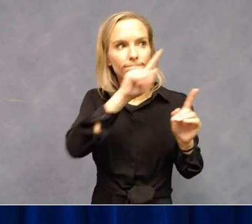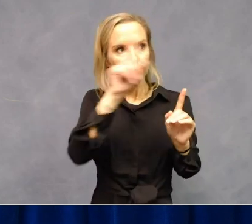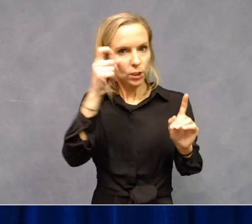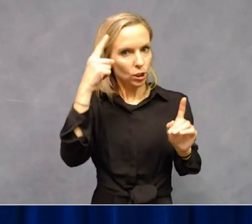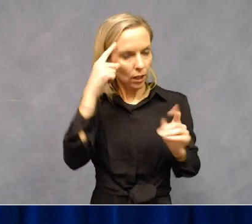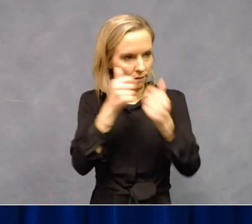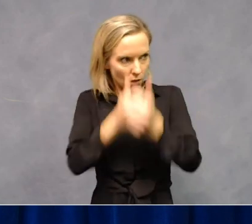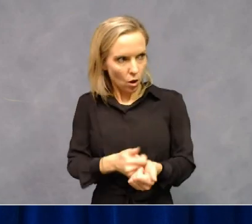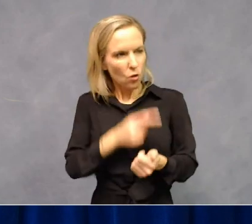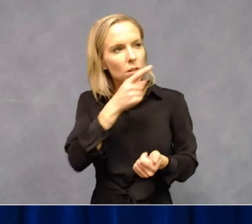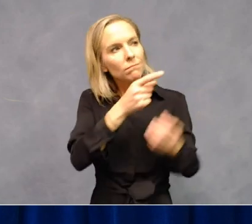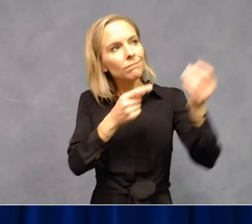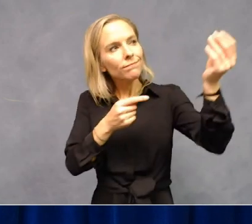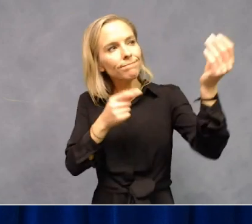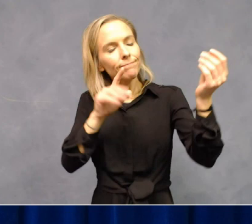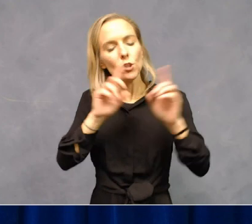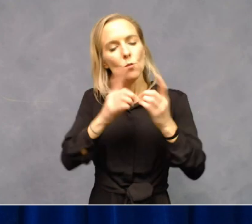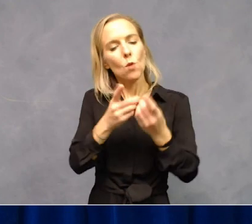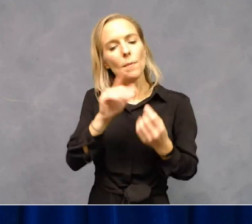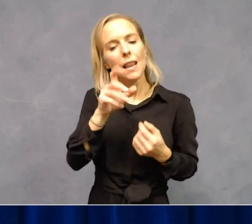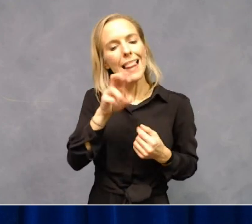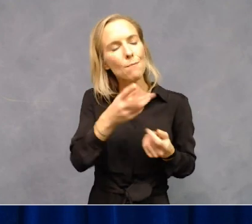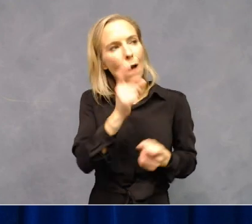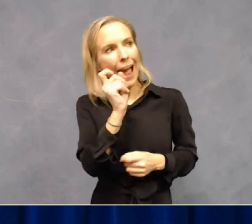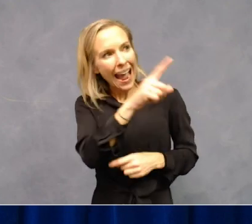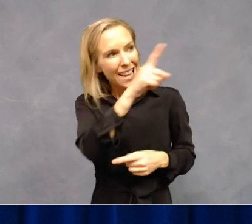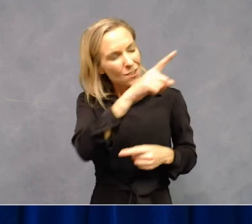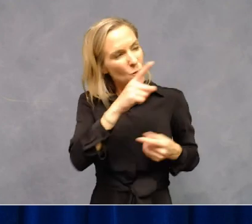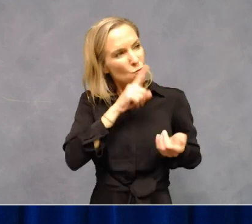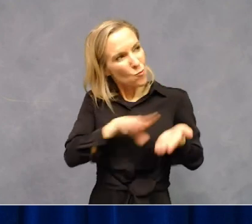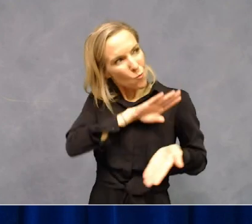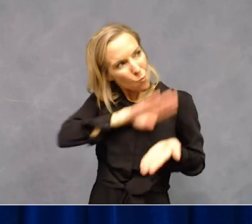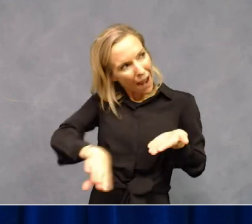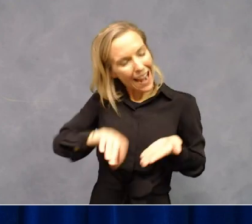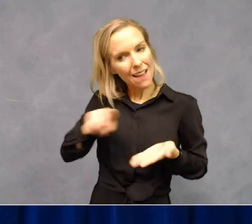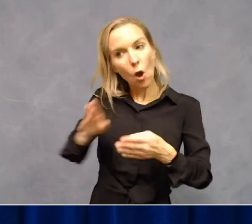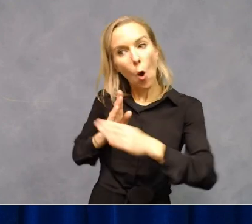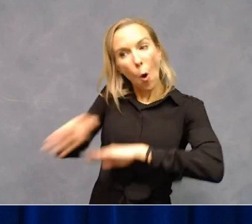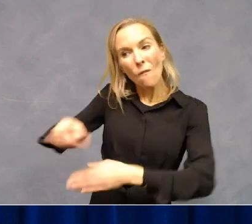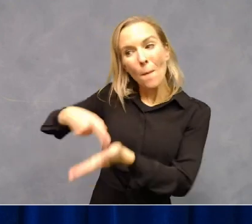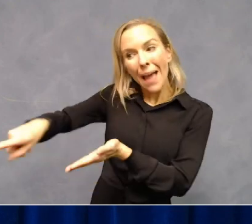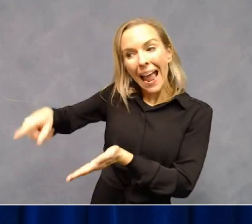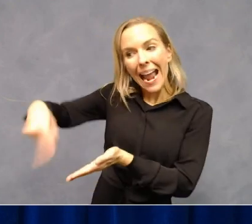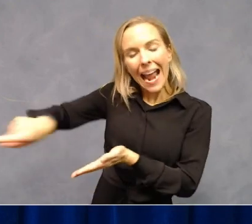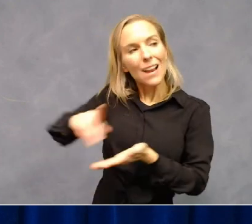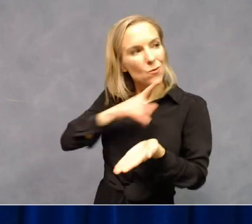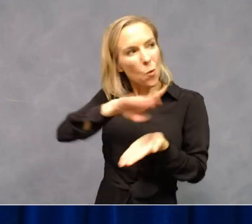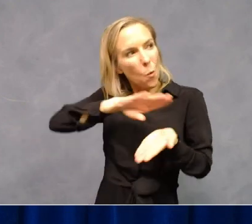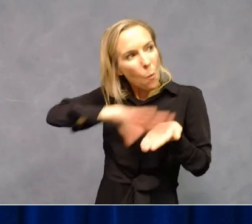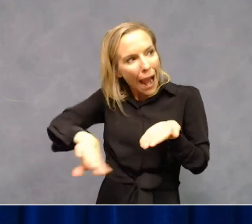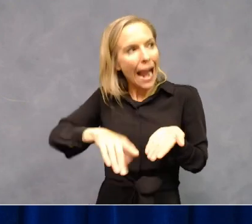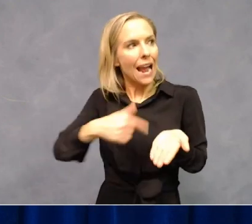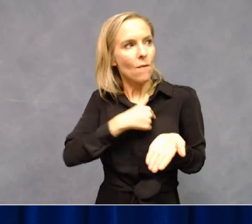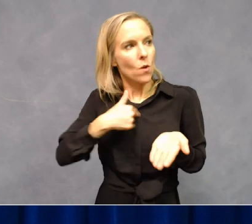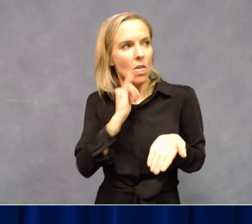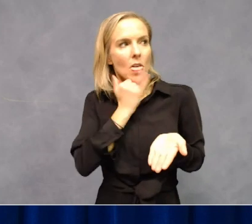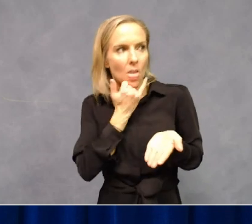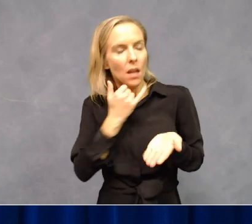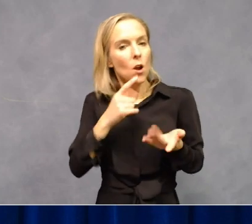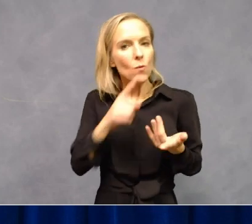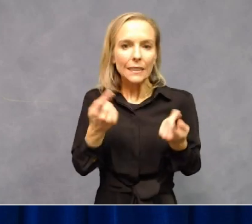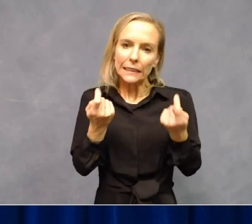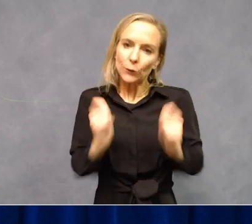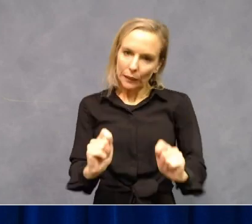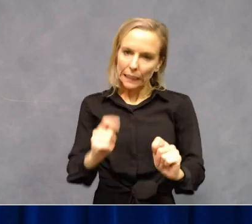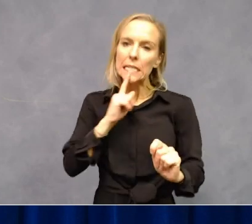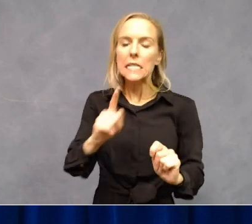some flexibility and waive some of those overpayments. So that is something we are attempting to do for you. We know it is a